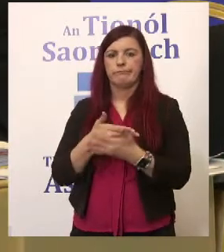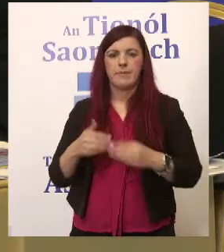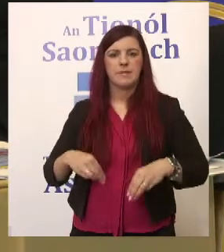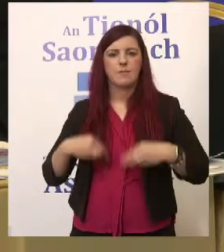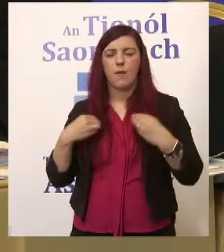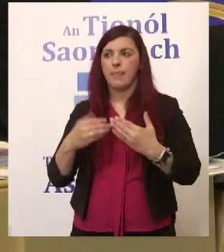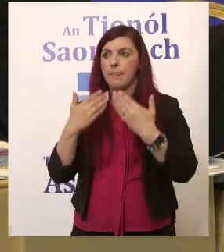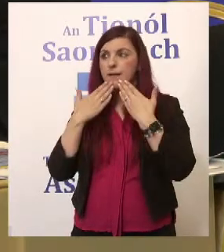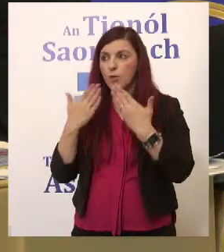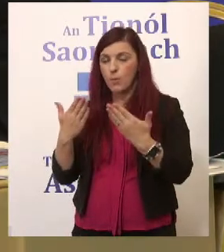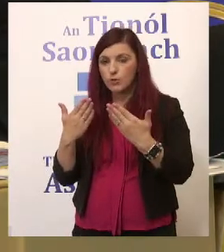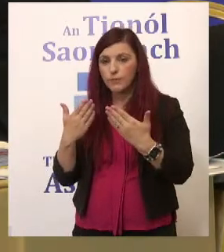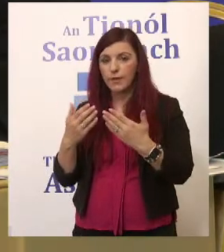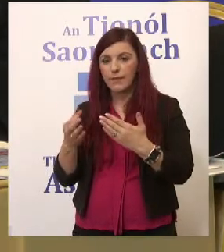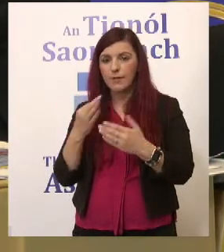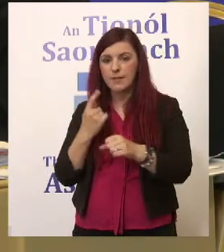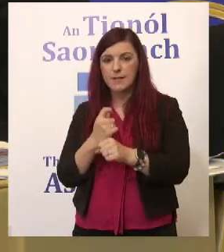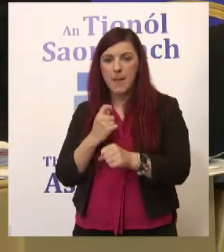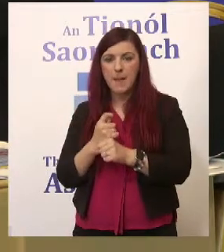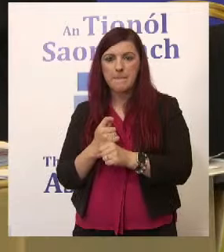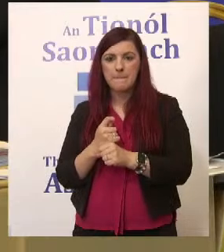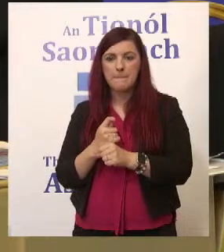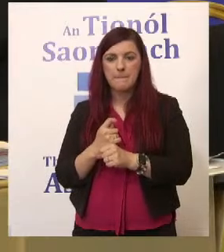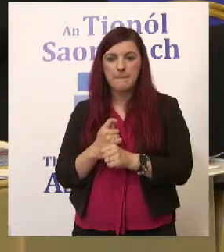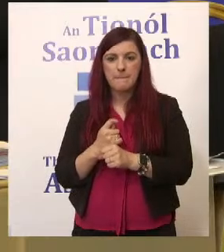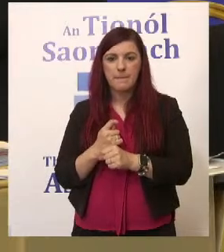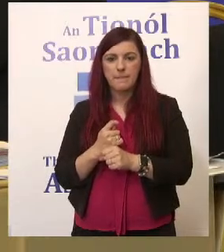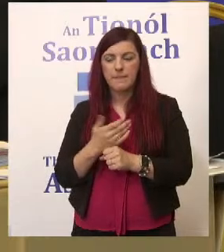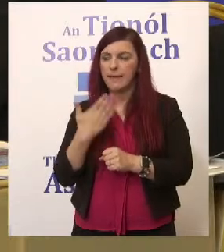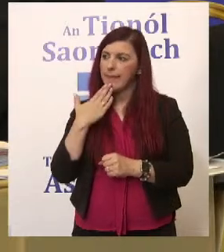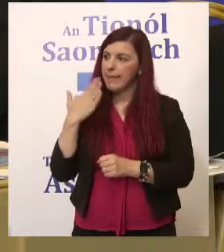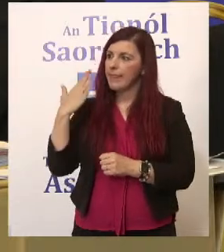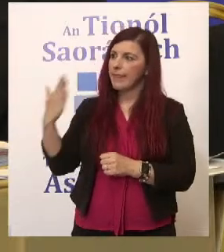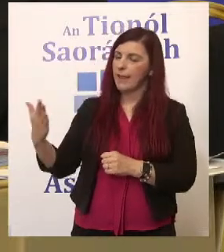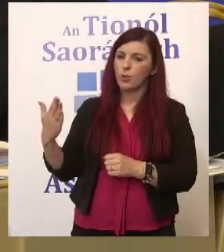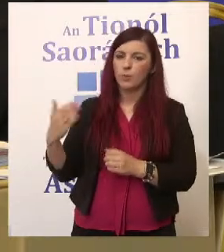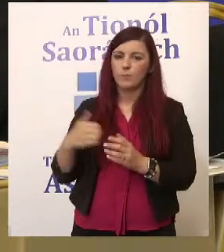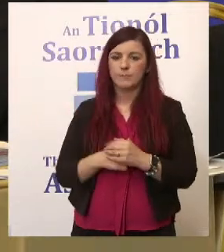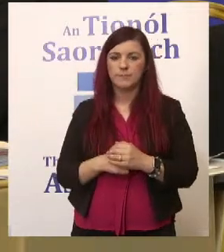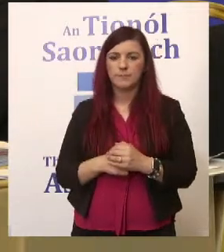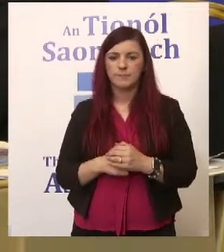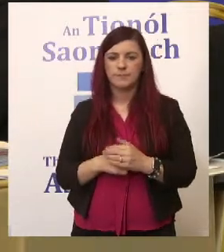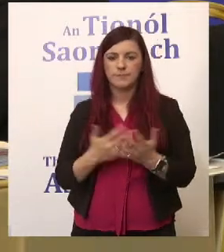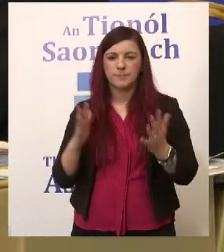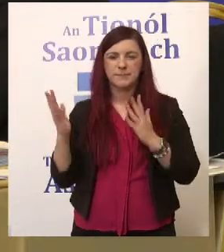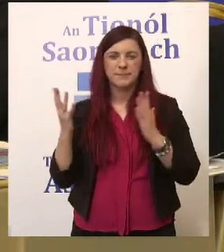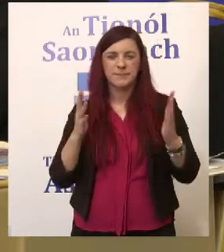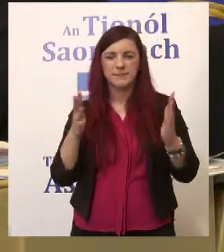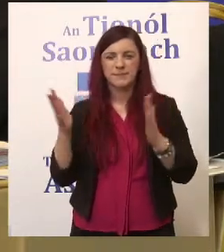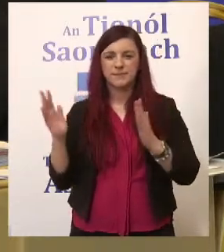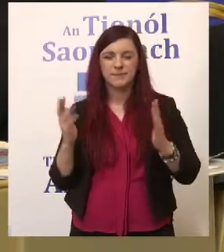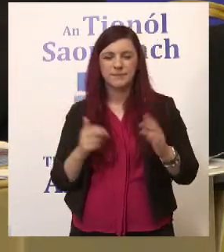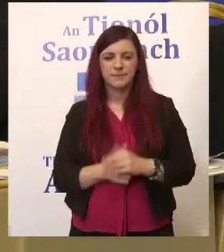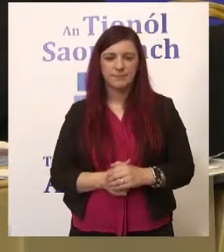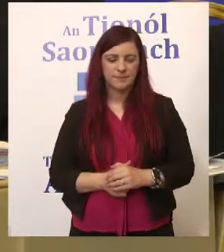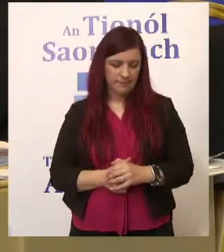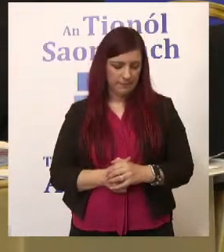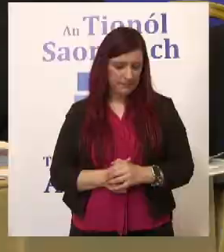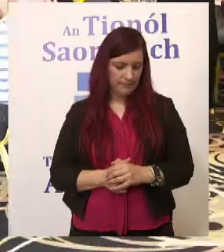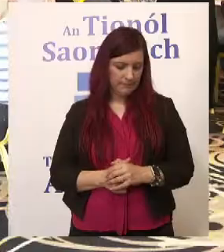Thank you so much for your time, and safe journey home. And give a warm thank you to Dr. Theresa Reedy. Gur